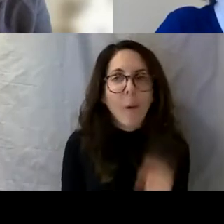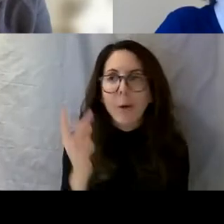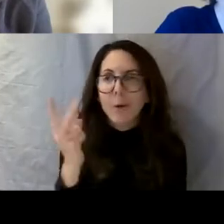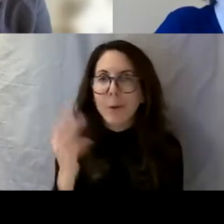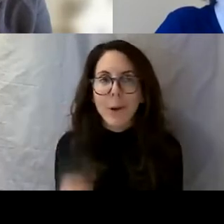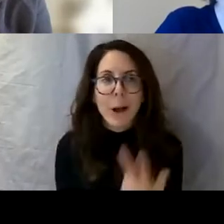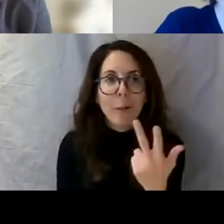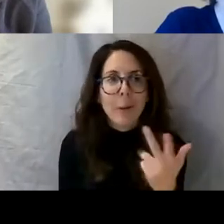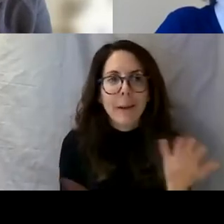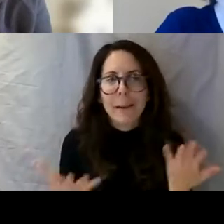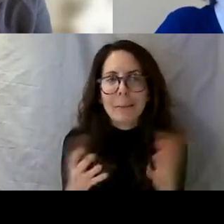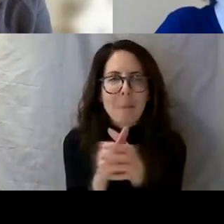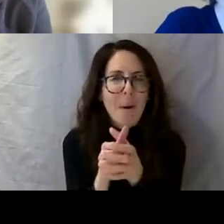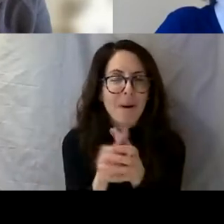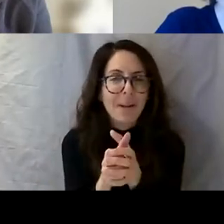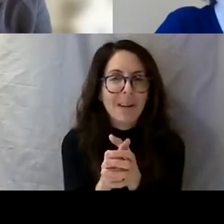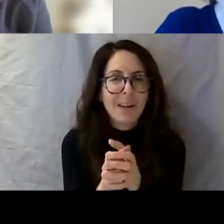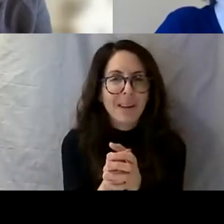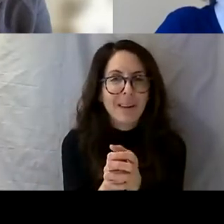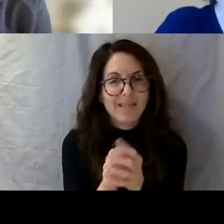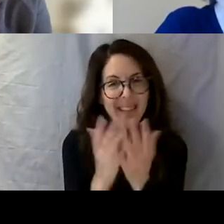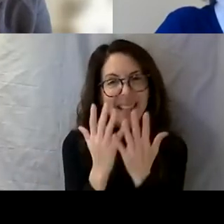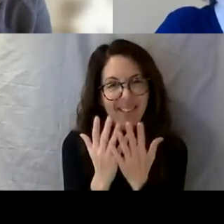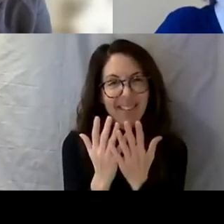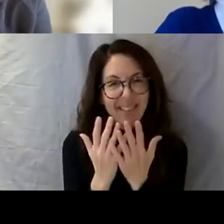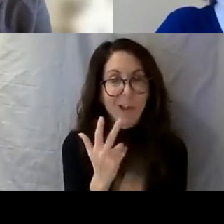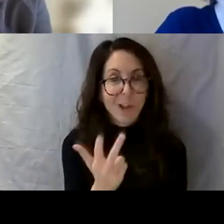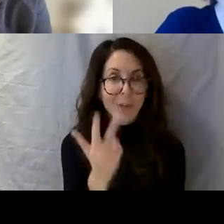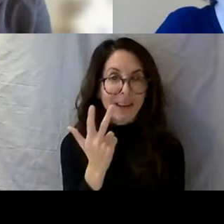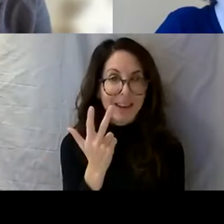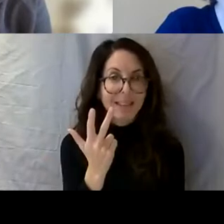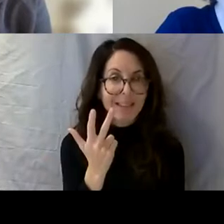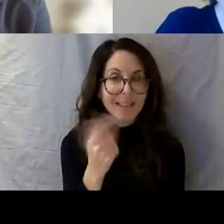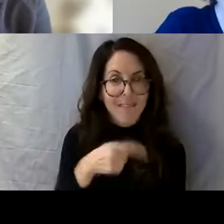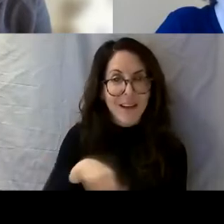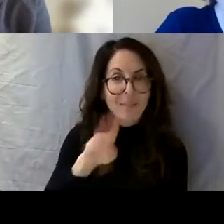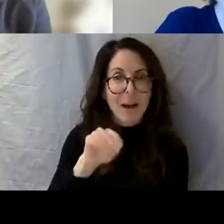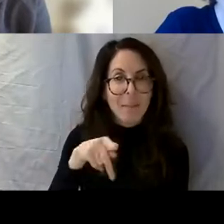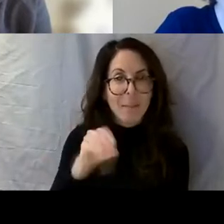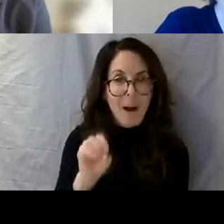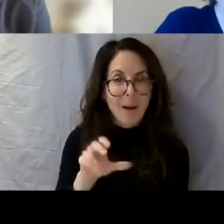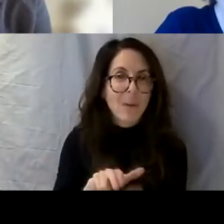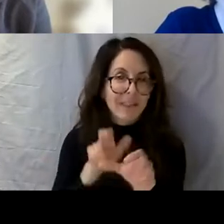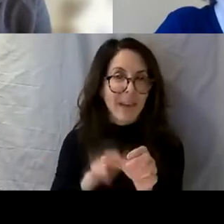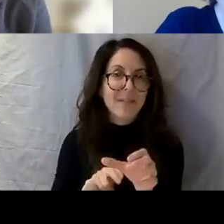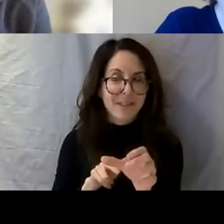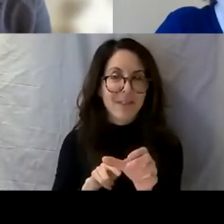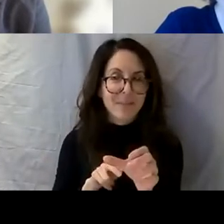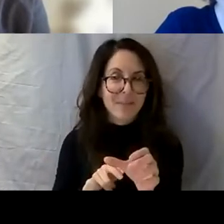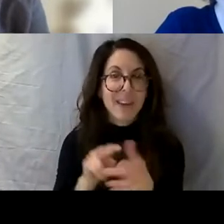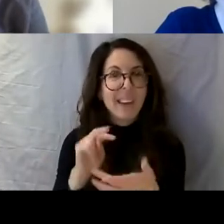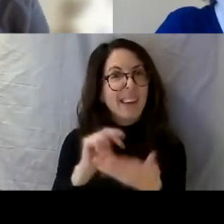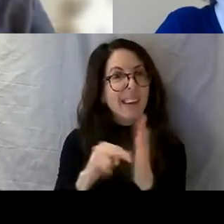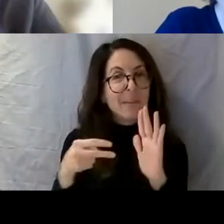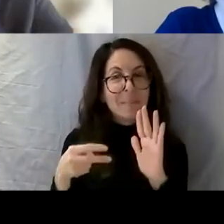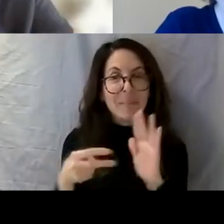unfortunately 3 of us have left the big managers, and that means there needs to